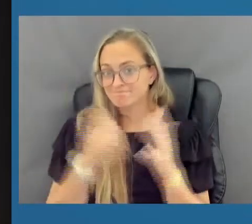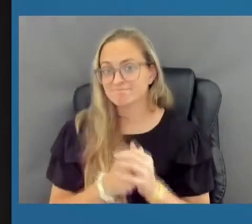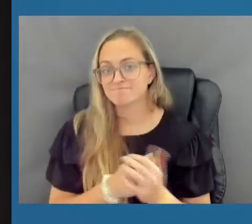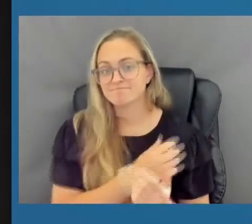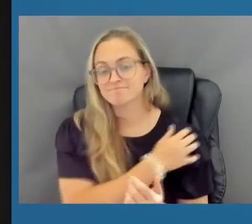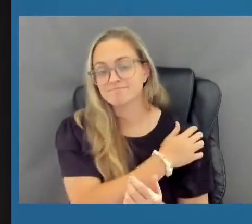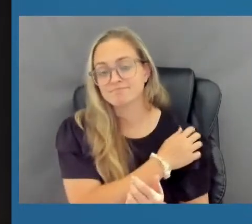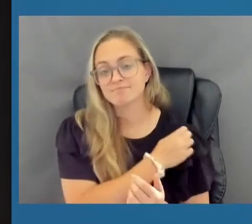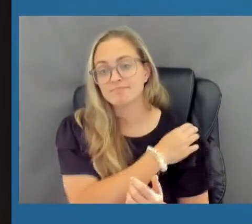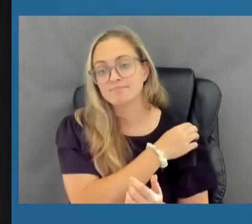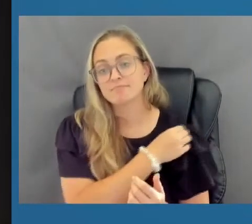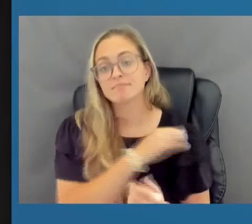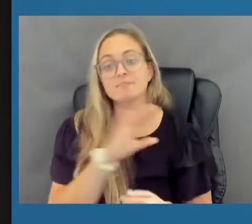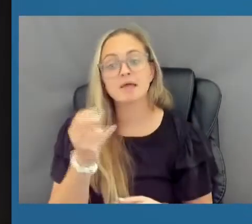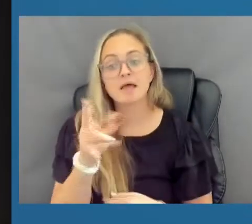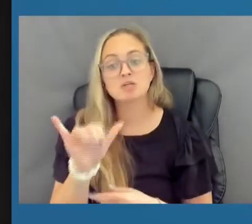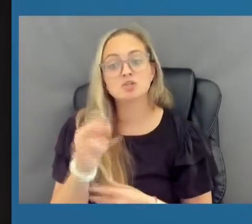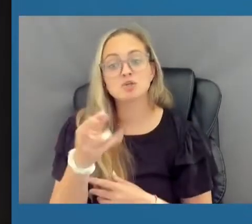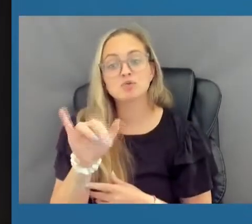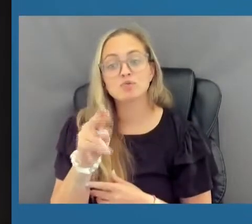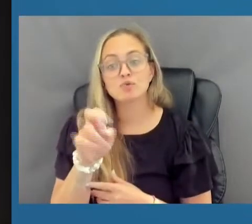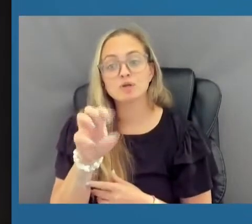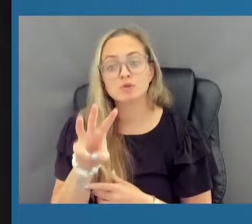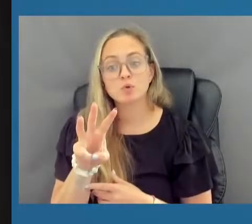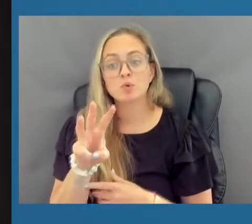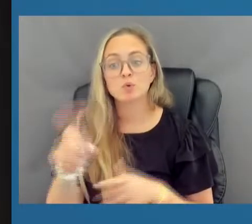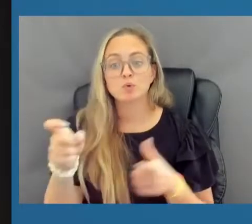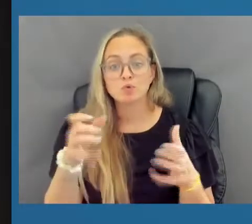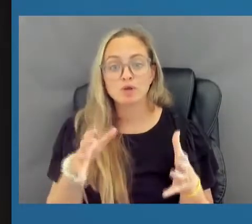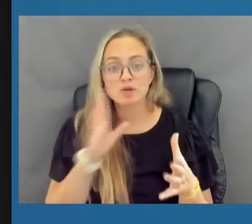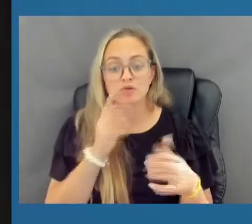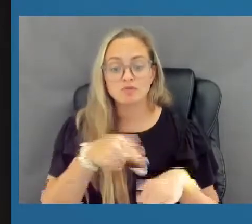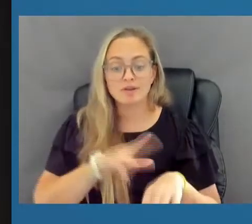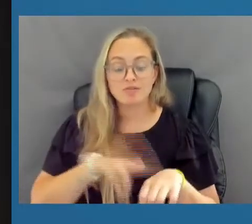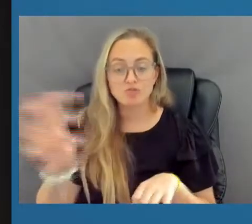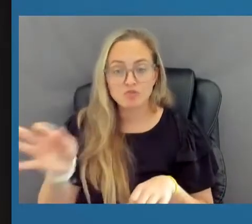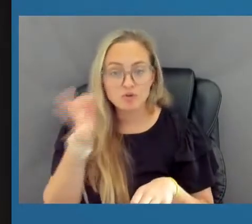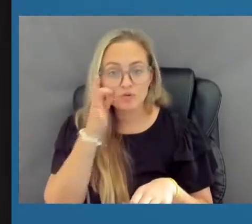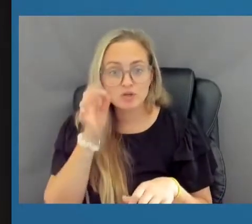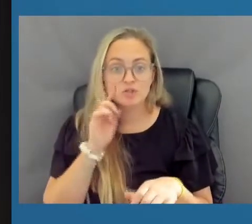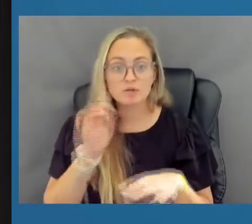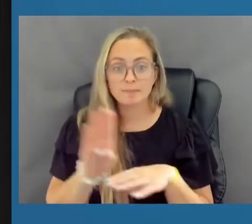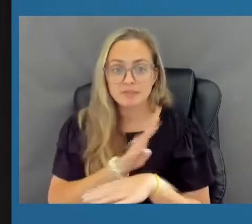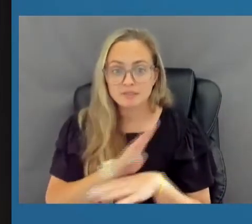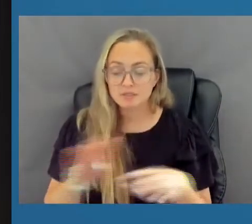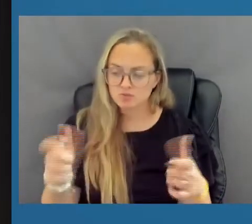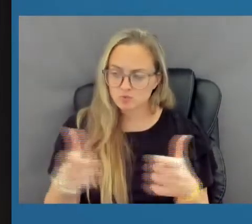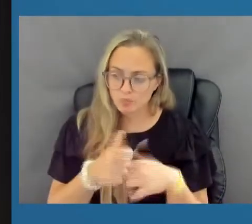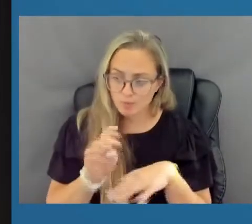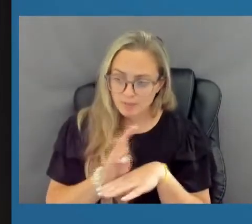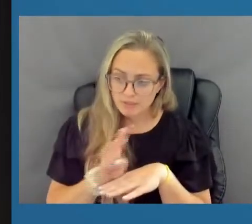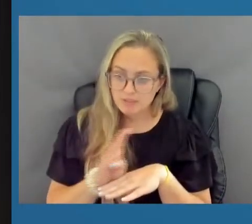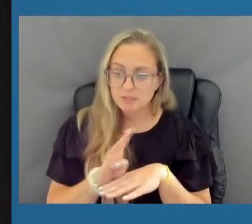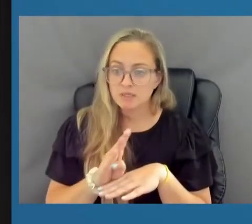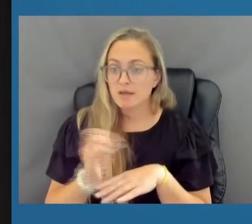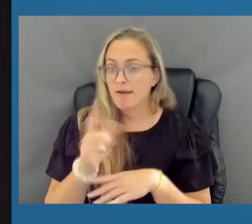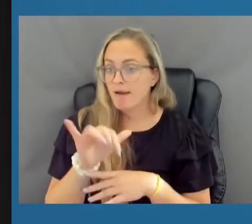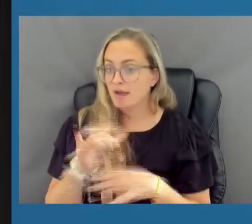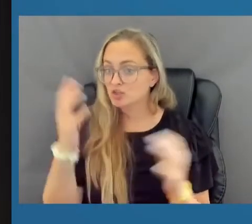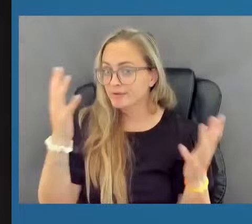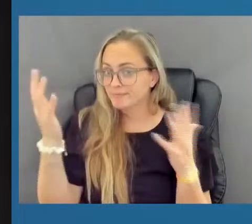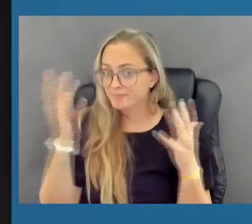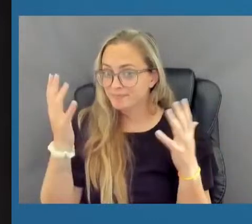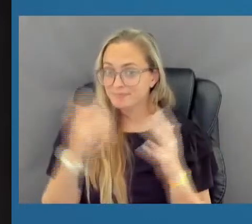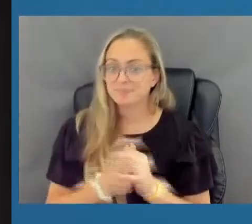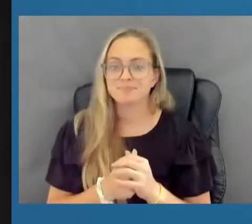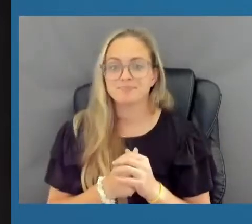Ashley Ranslow, the Director of the National Federation of Independent Businesses, representing our small businesses. Ashley gets a round of applause as well.